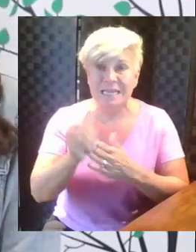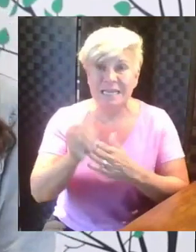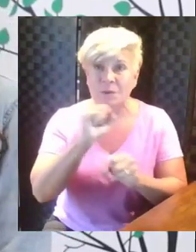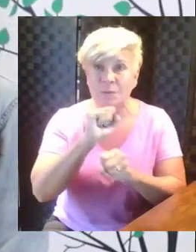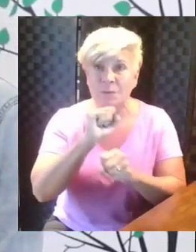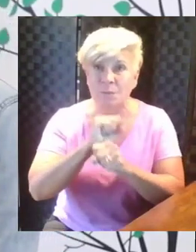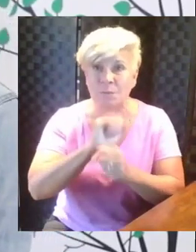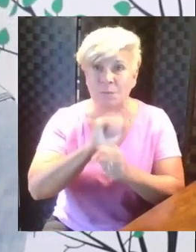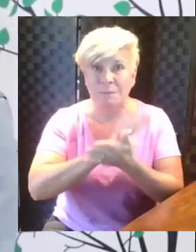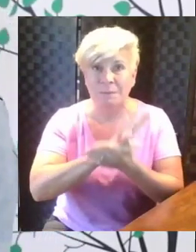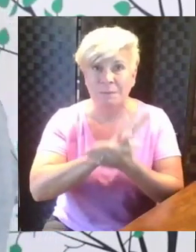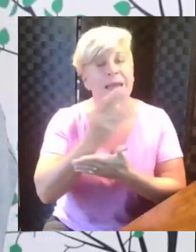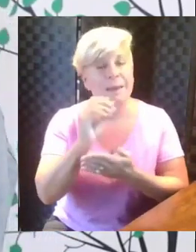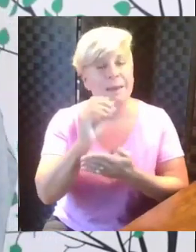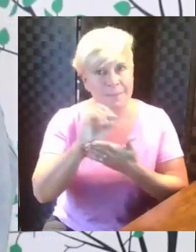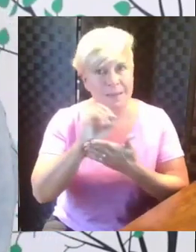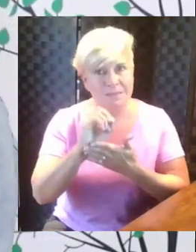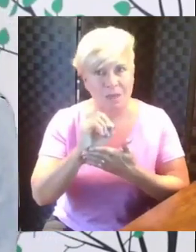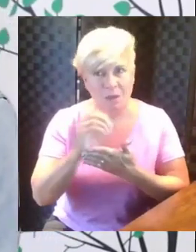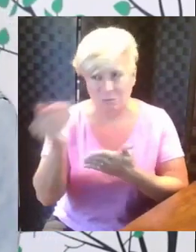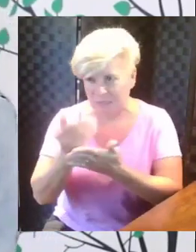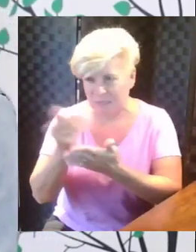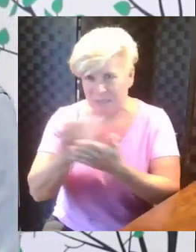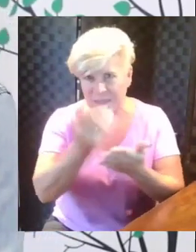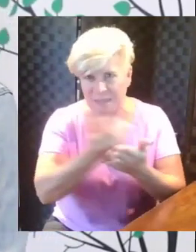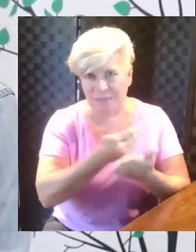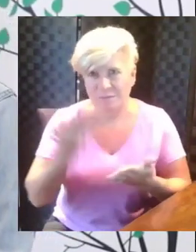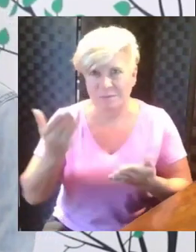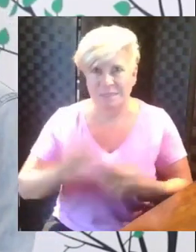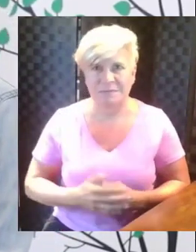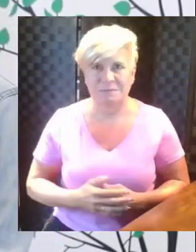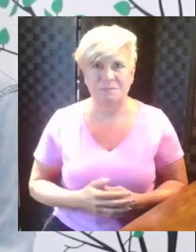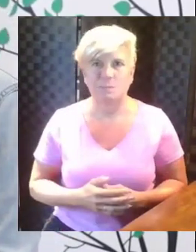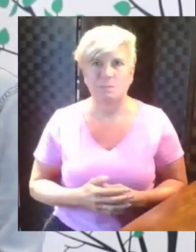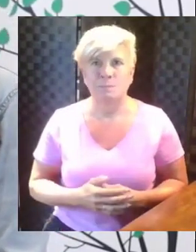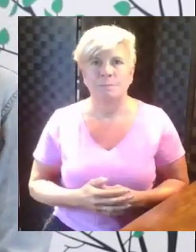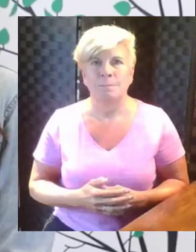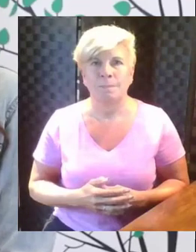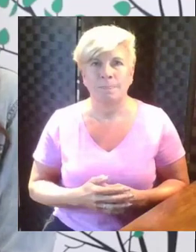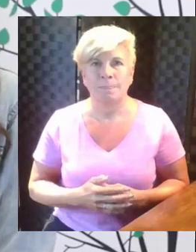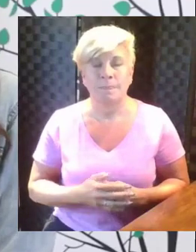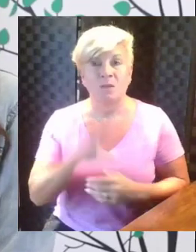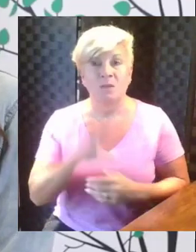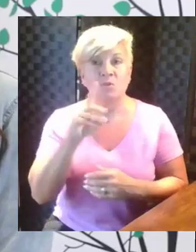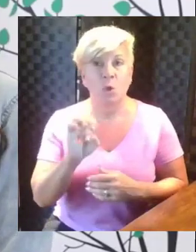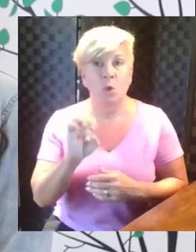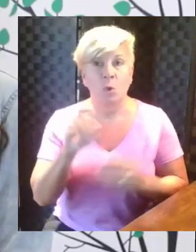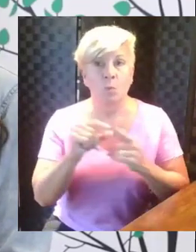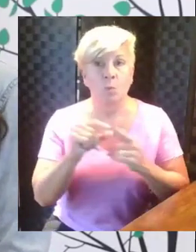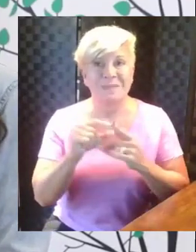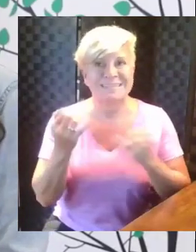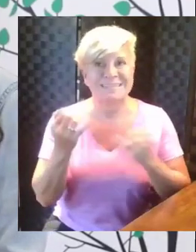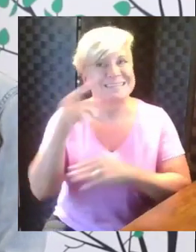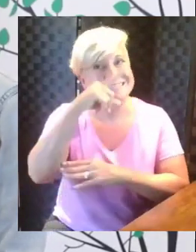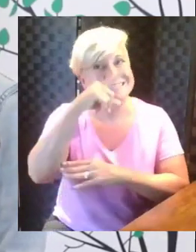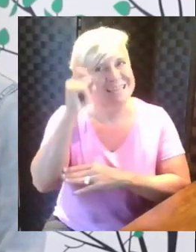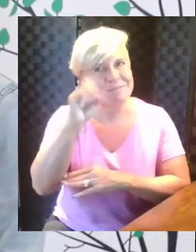pencil a little bit later. So go ahead and make sure you have those supplies with you today. Our code word today is